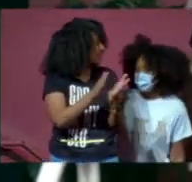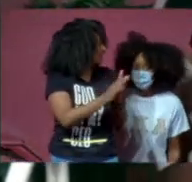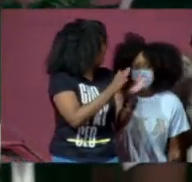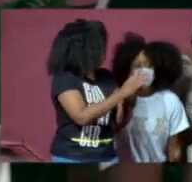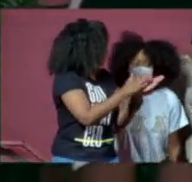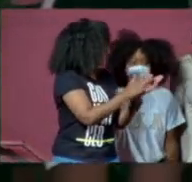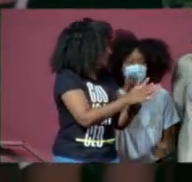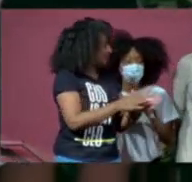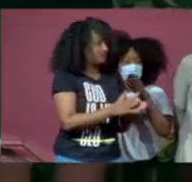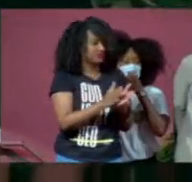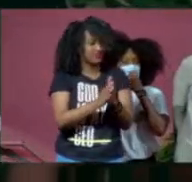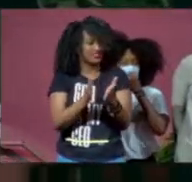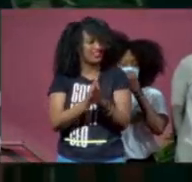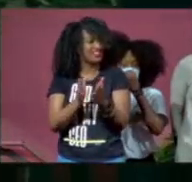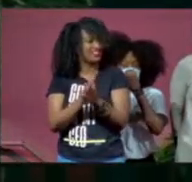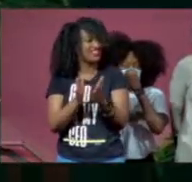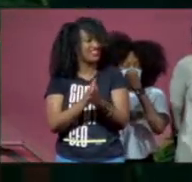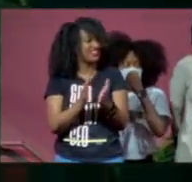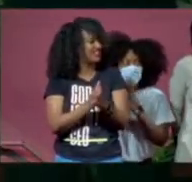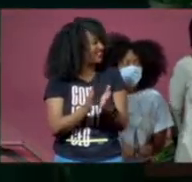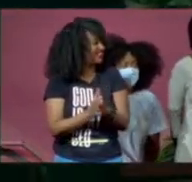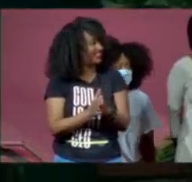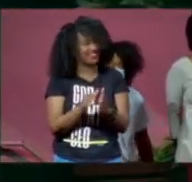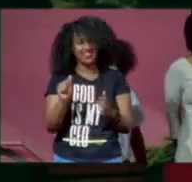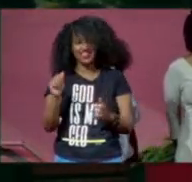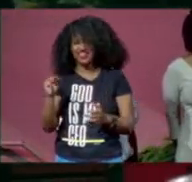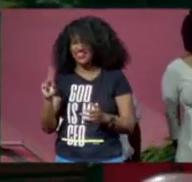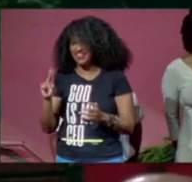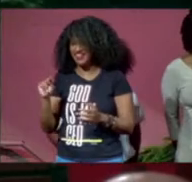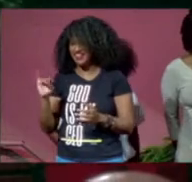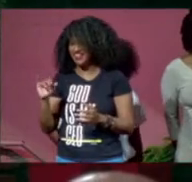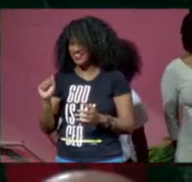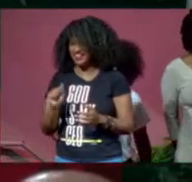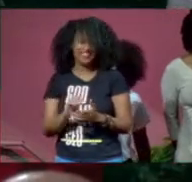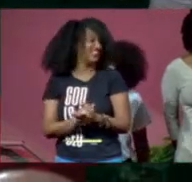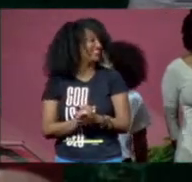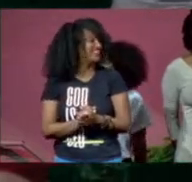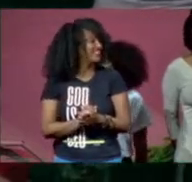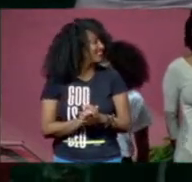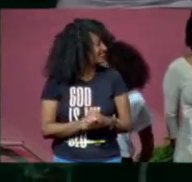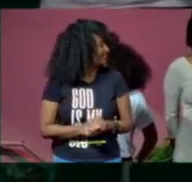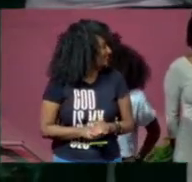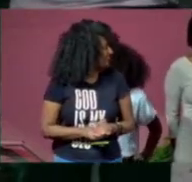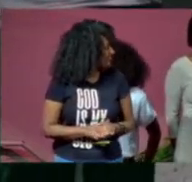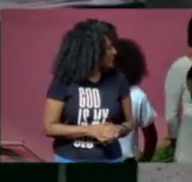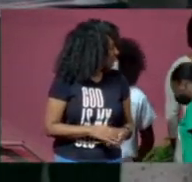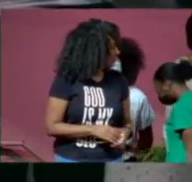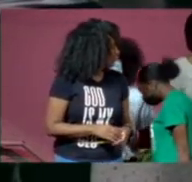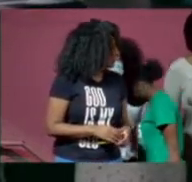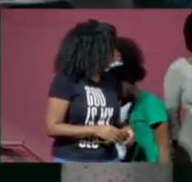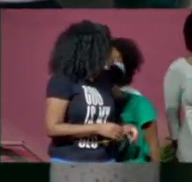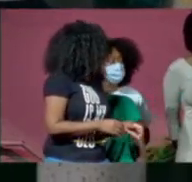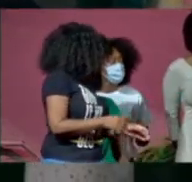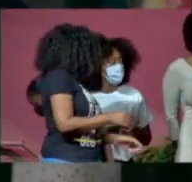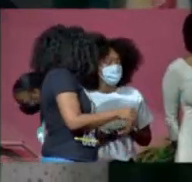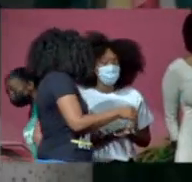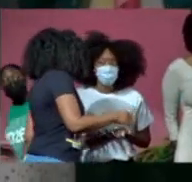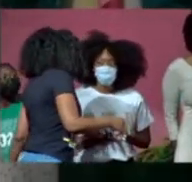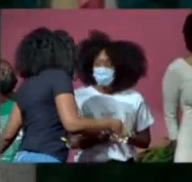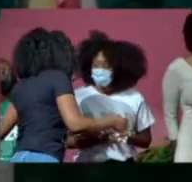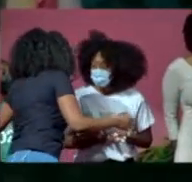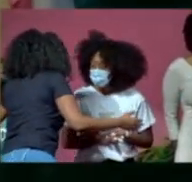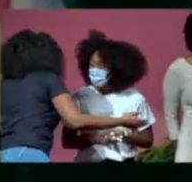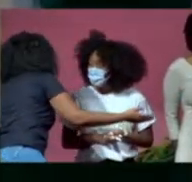Trinity White, Amina Booker, Ariel Powell, Ashlyn Chu, Kadeon Well, Tredarian